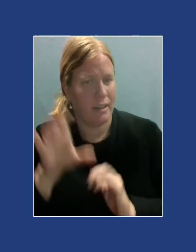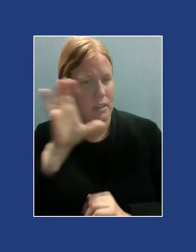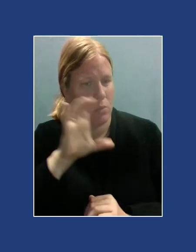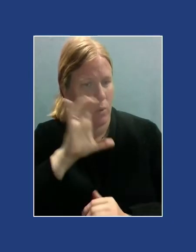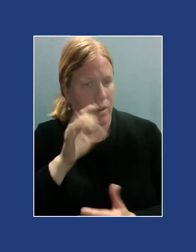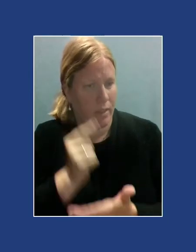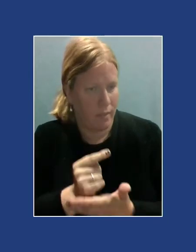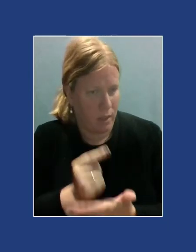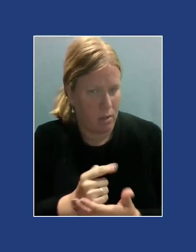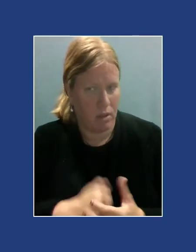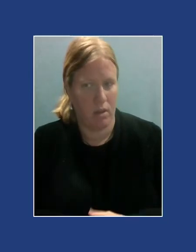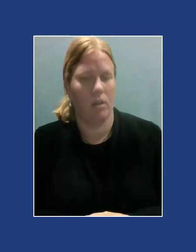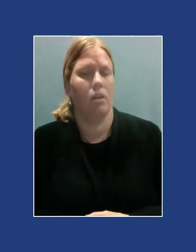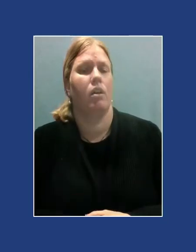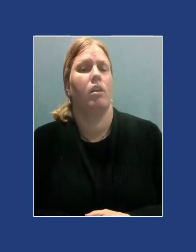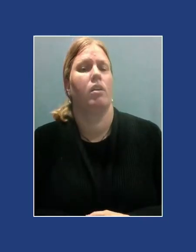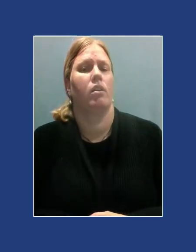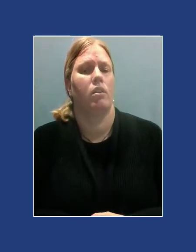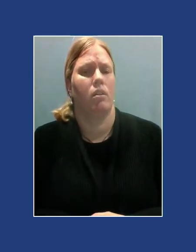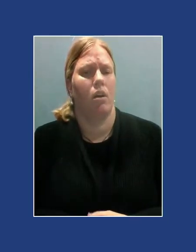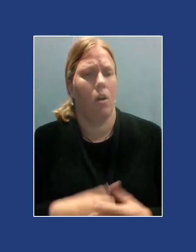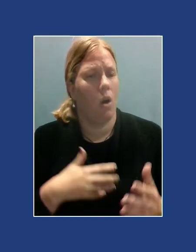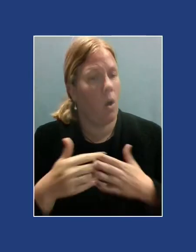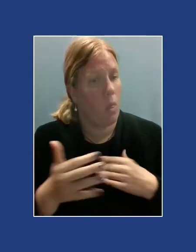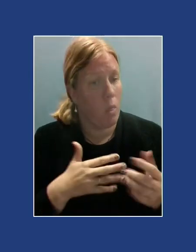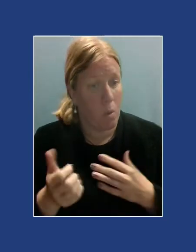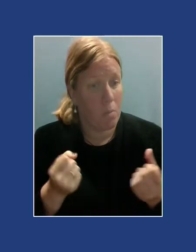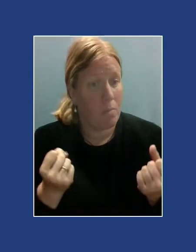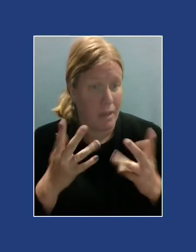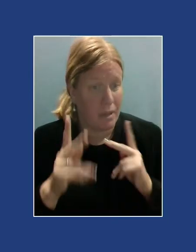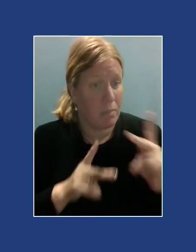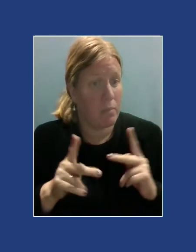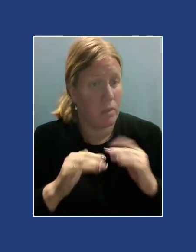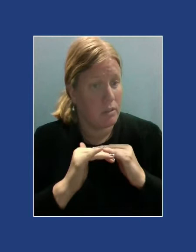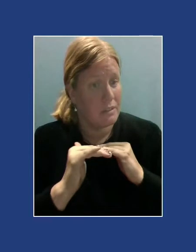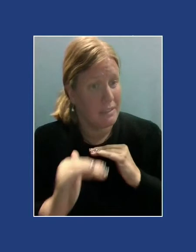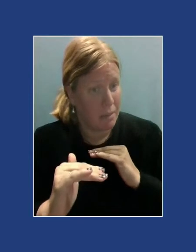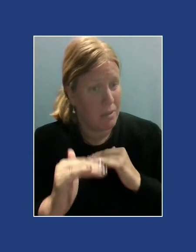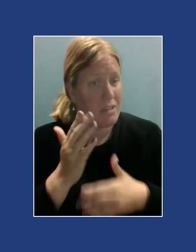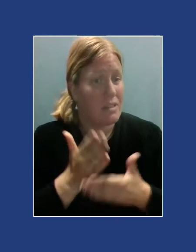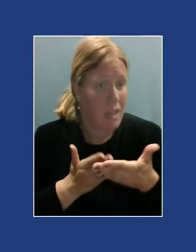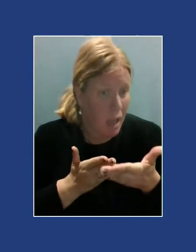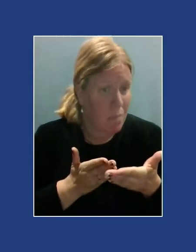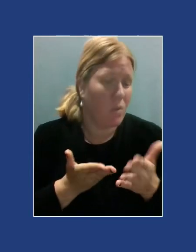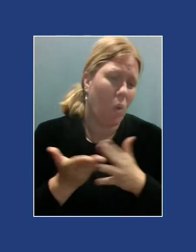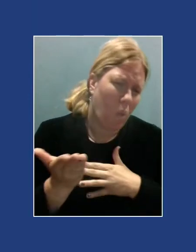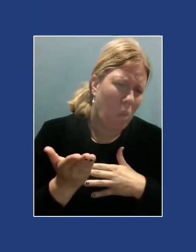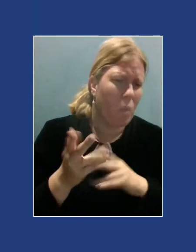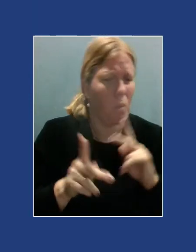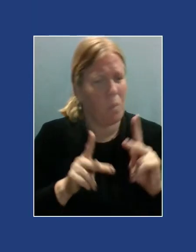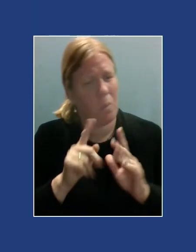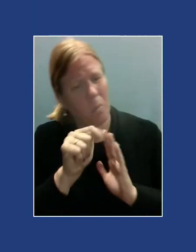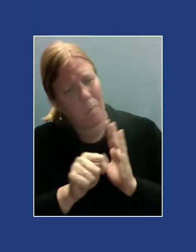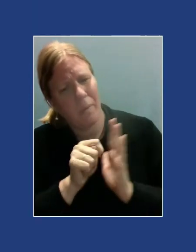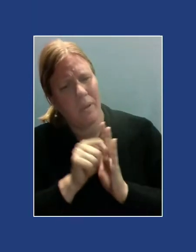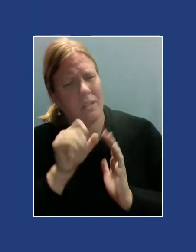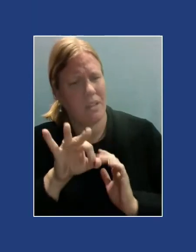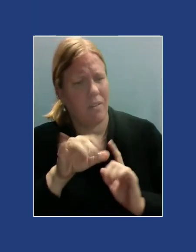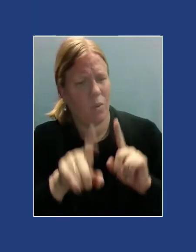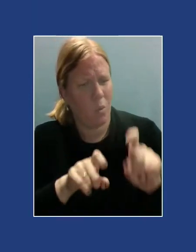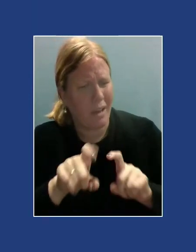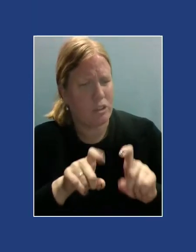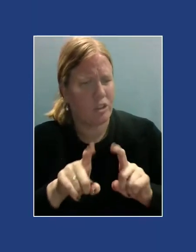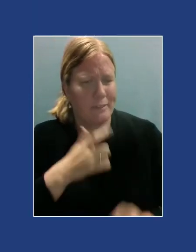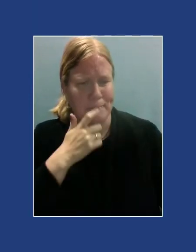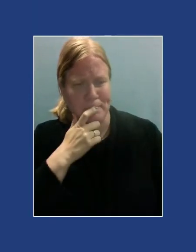Although gender identity for many trans and gender diverse people may be stable, some go through periods of questioning. In fact, many go through periods of